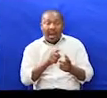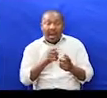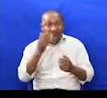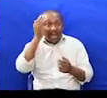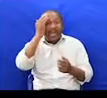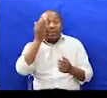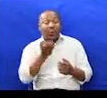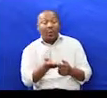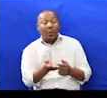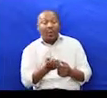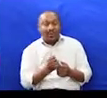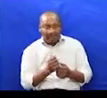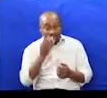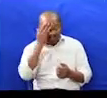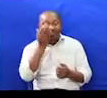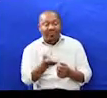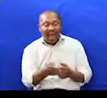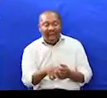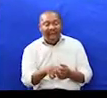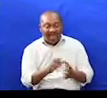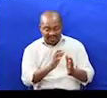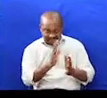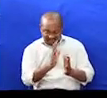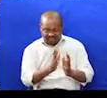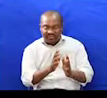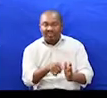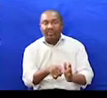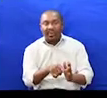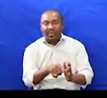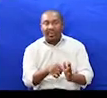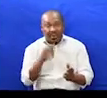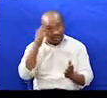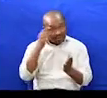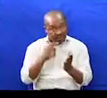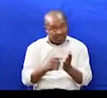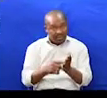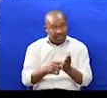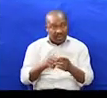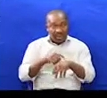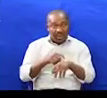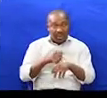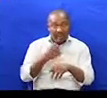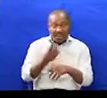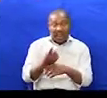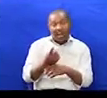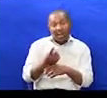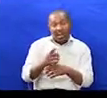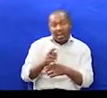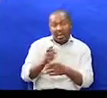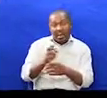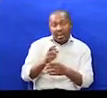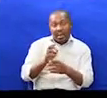you mean? Okay, we mean that When you say in all aspect, if